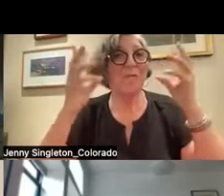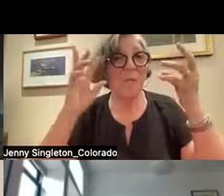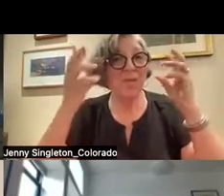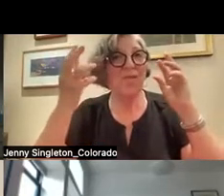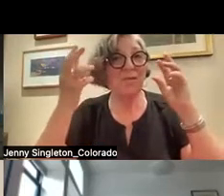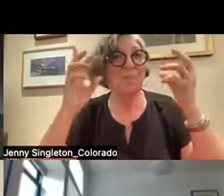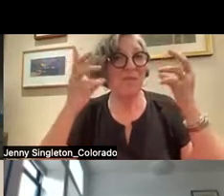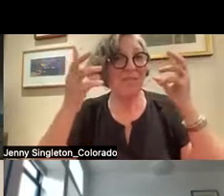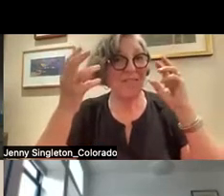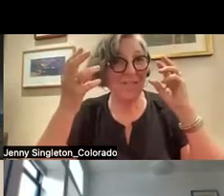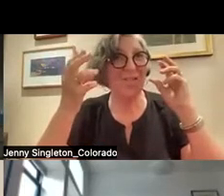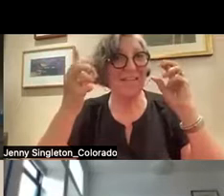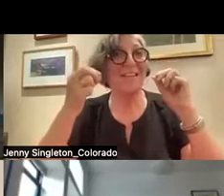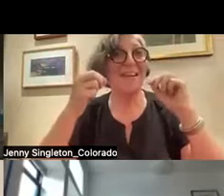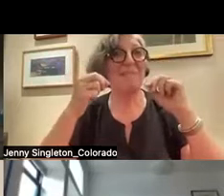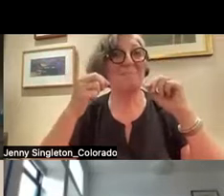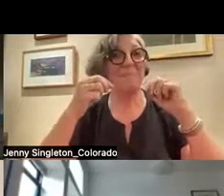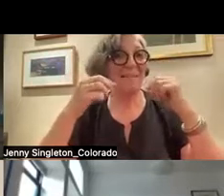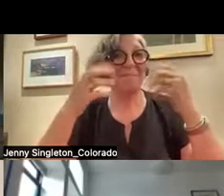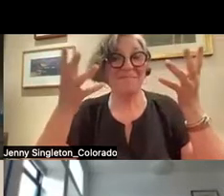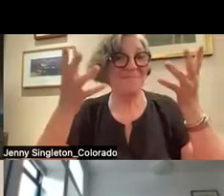visual spatial representation,